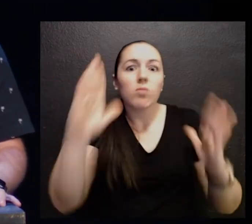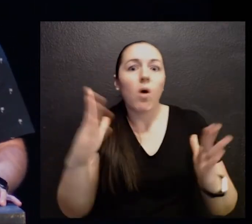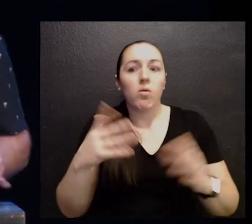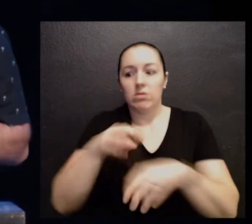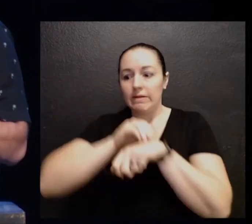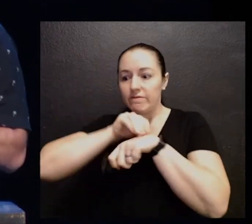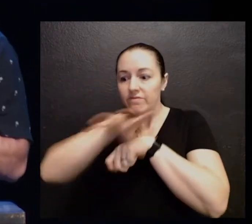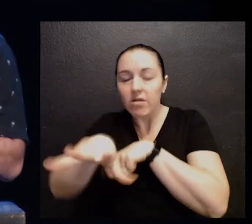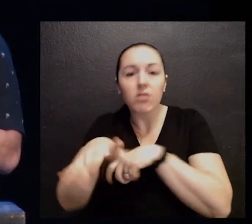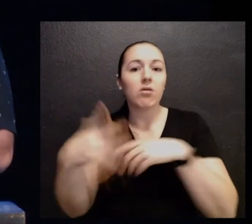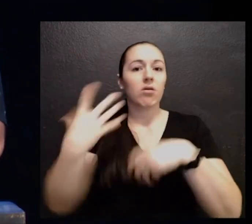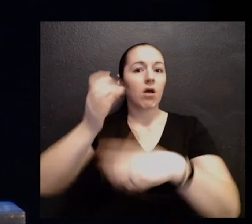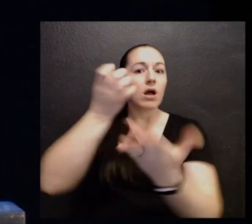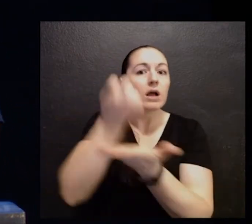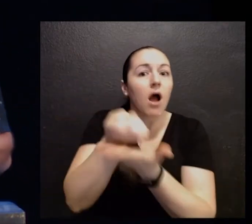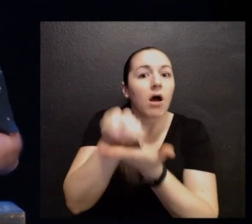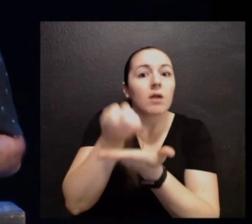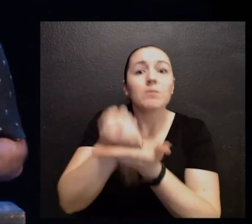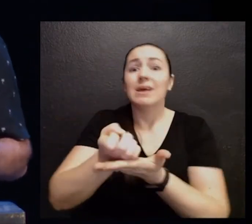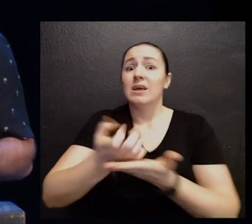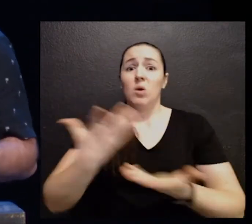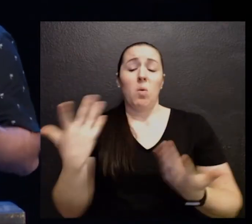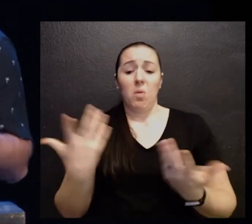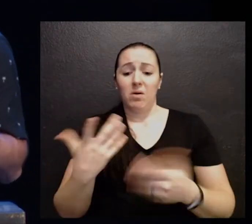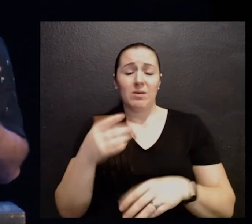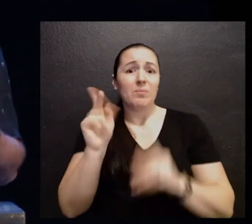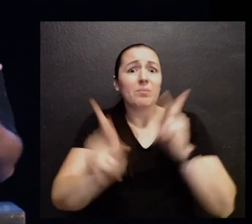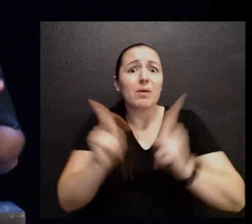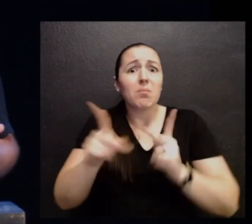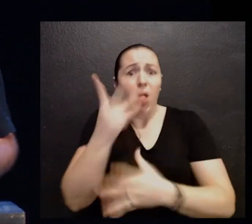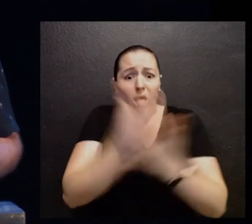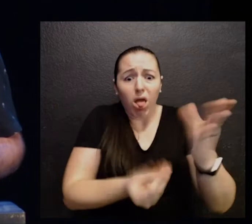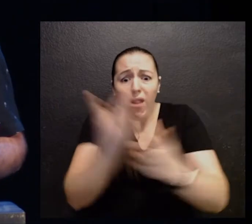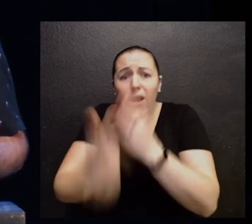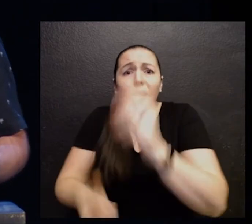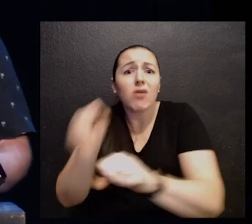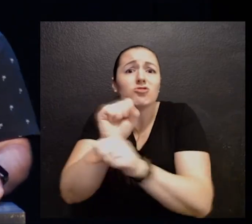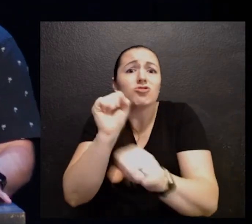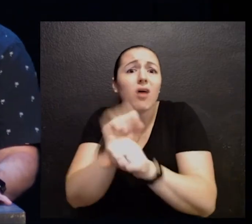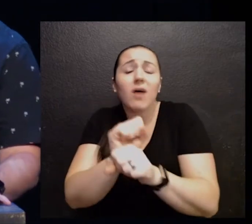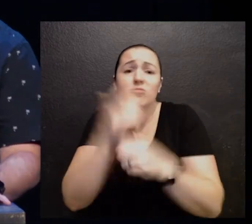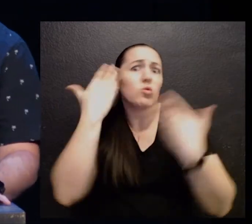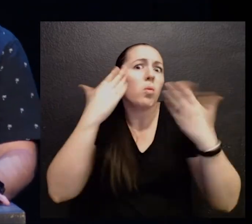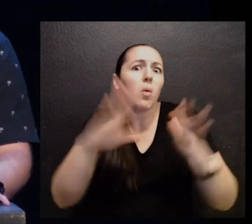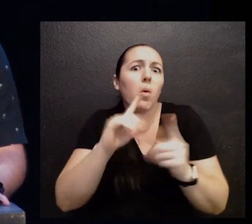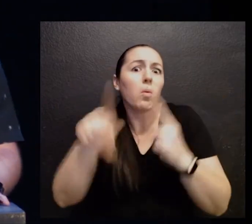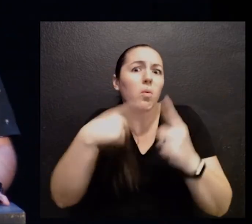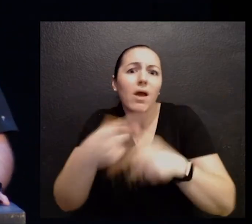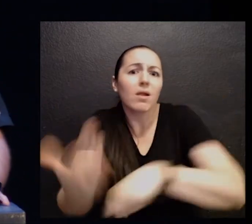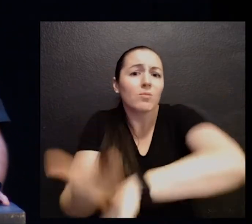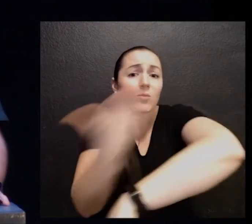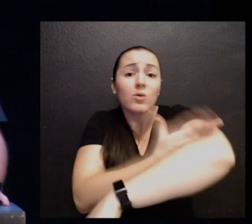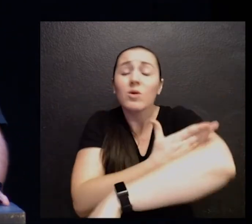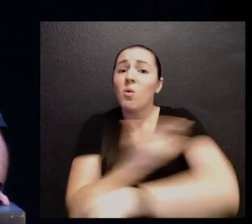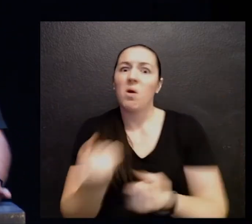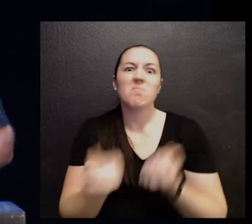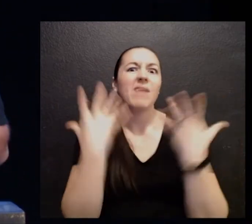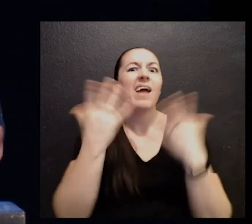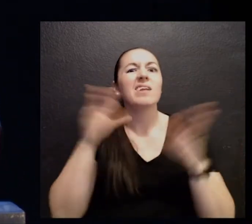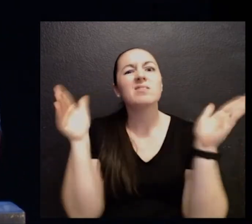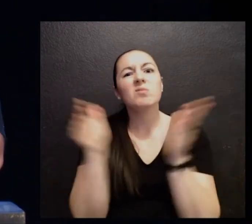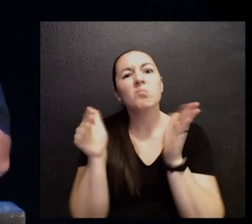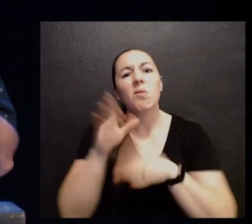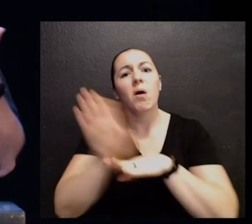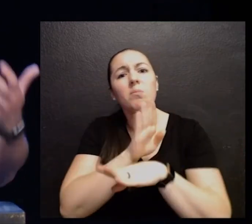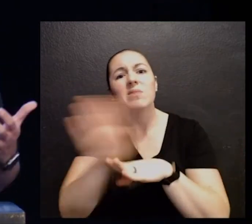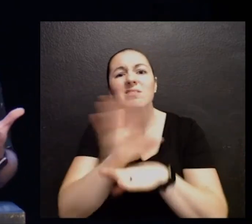on the economy. We don't know how bad unemployment is going to get and when it's going to get better. We don't know how many small businesses will be forced to close. We